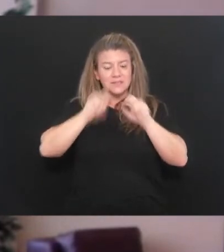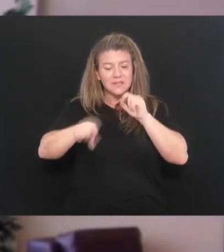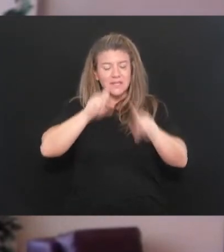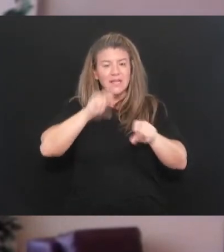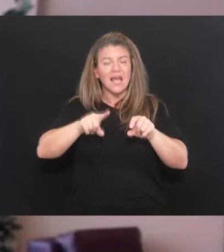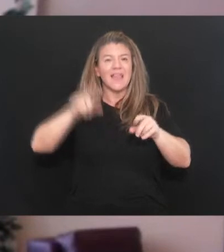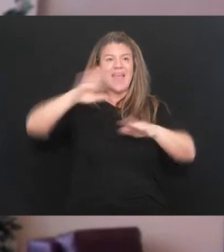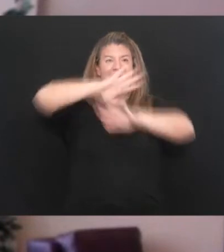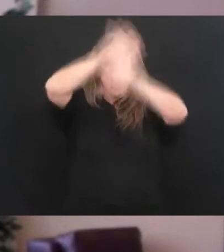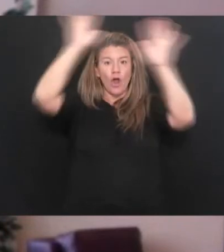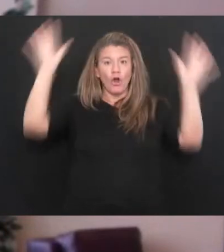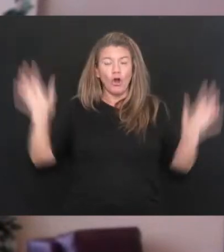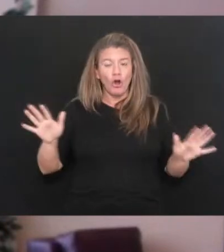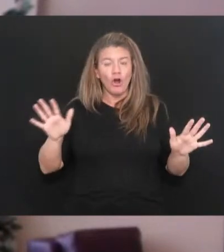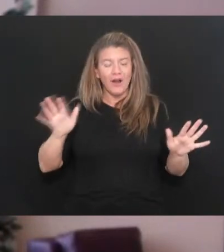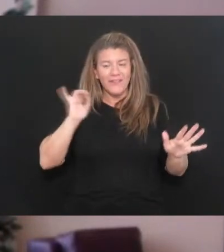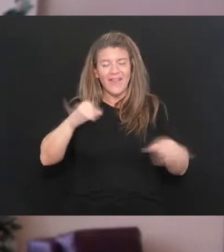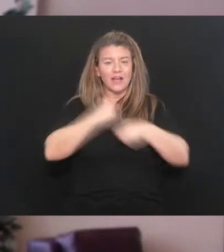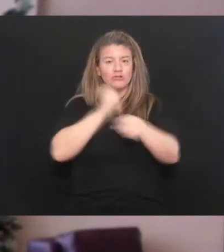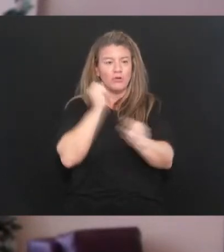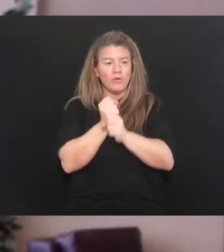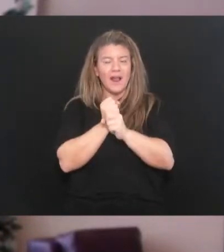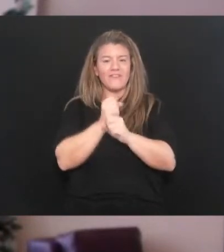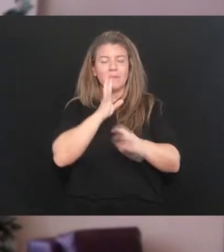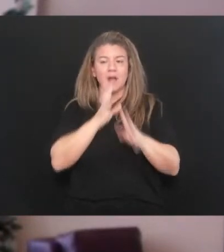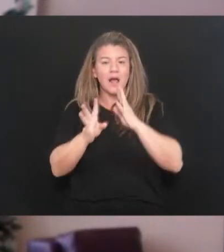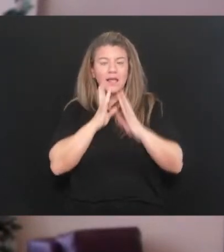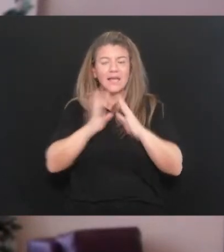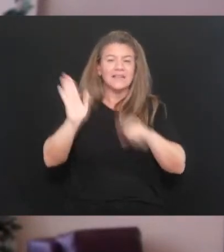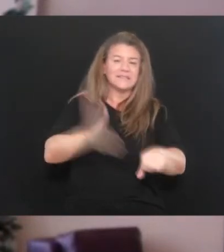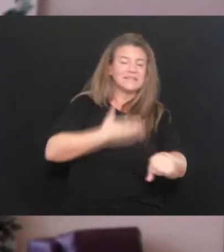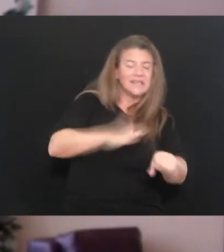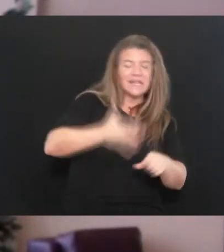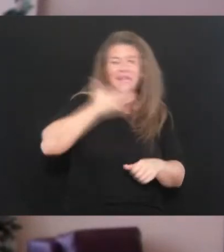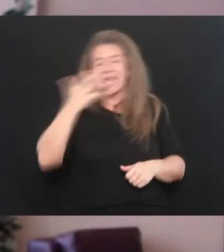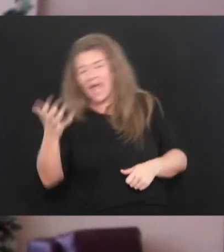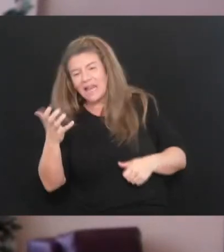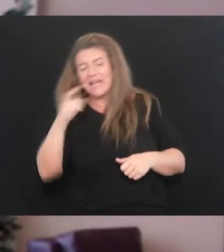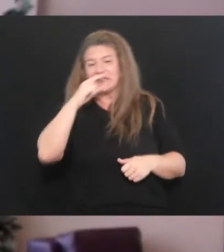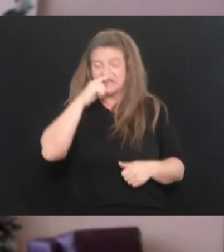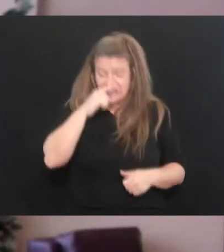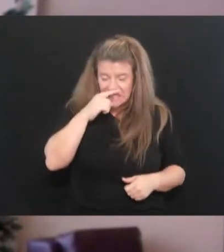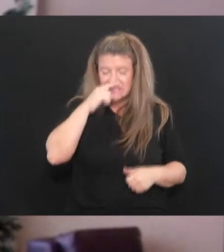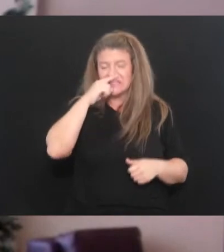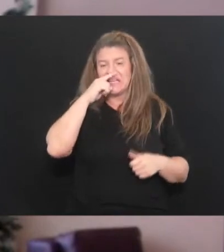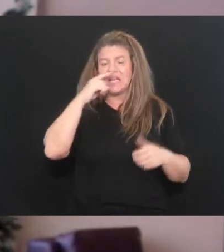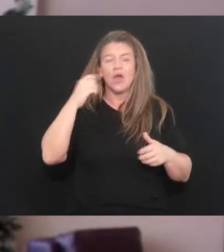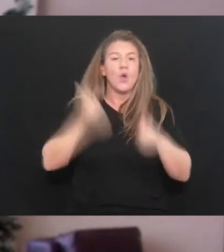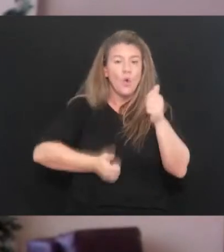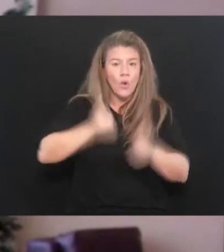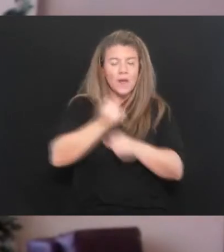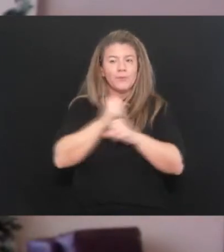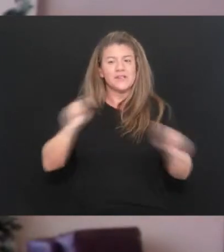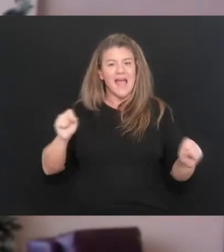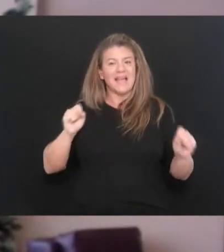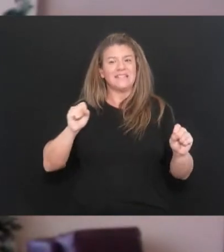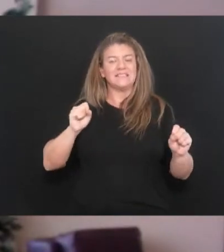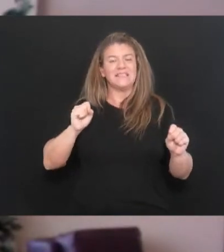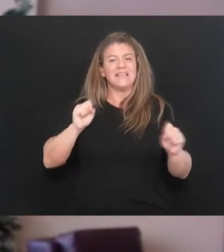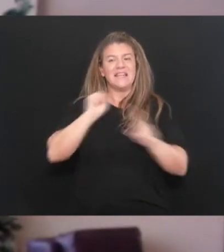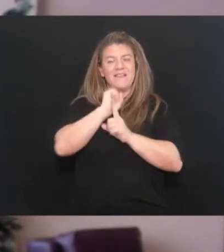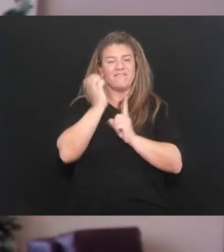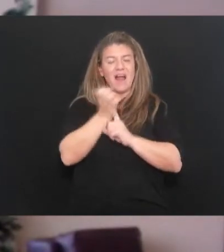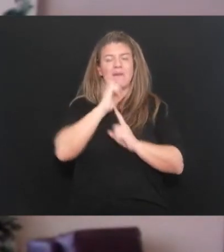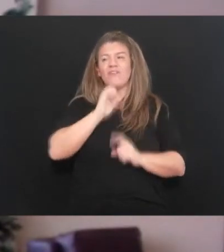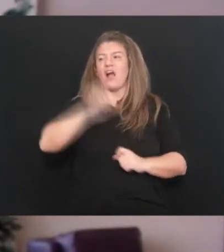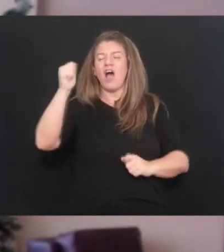the aerosols that we generate from talking, singing, yelling, coughing, sneezing, which protects the environment for other people. It's